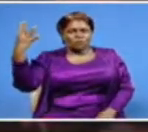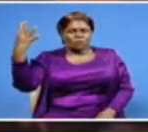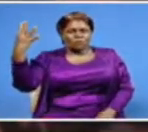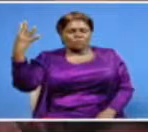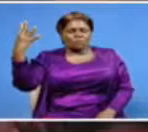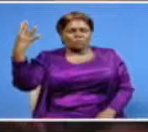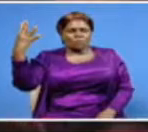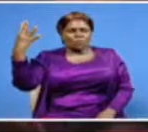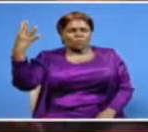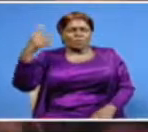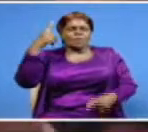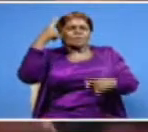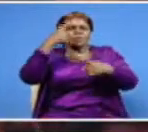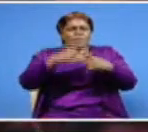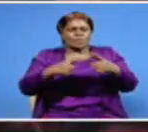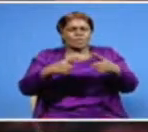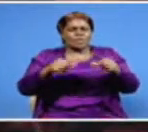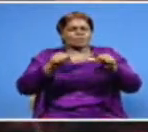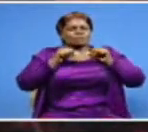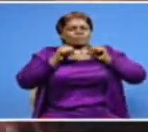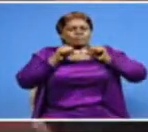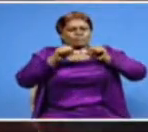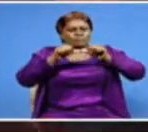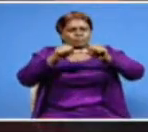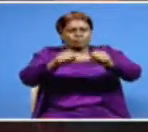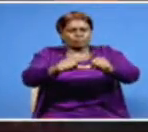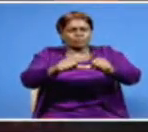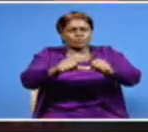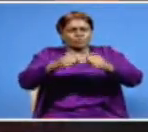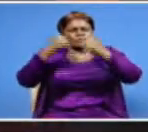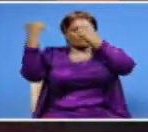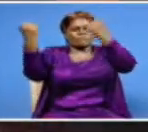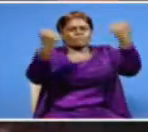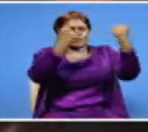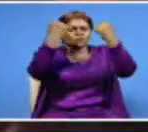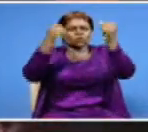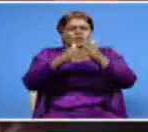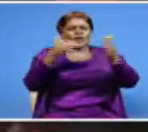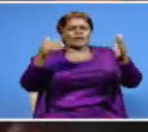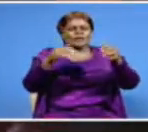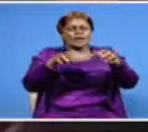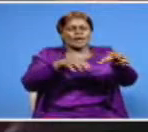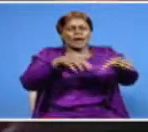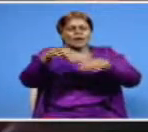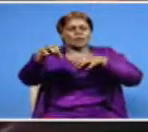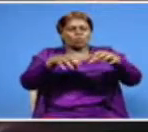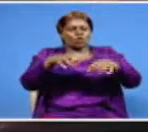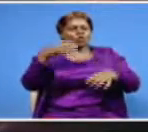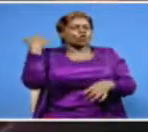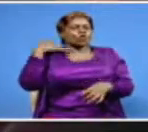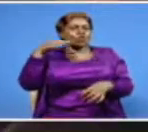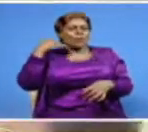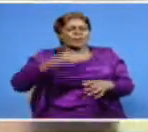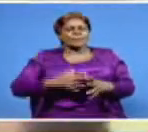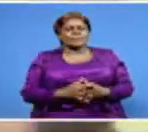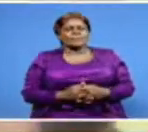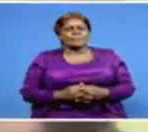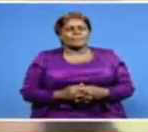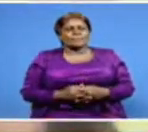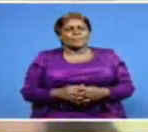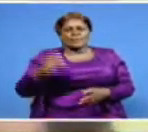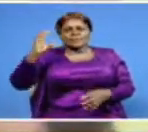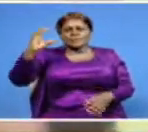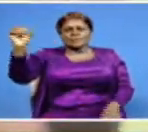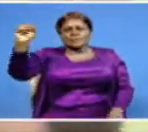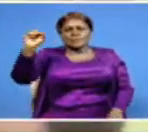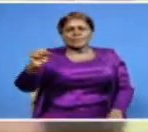2024 is going to be the year of sustaining the victory against livestock rustlers and bandits. CS